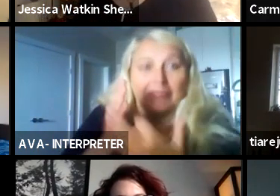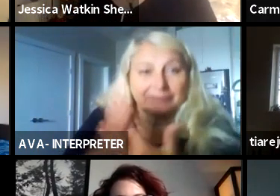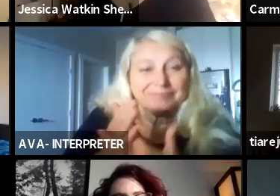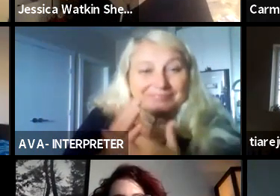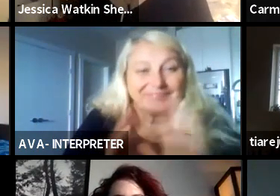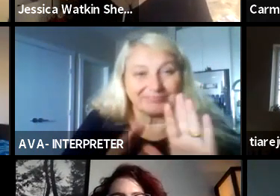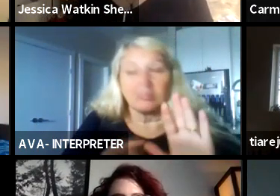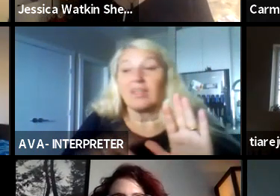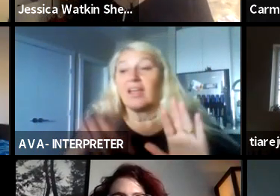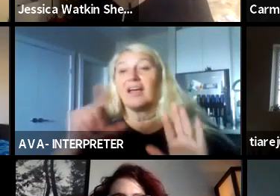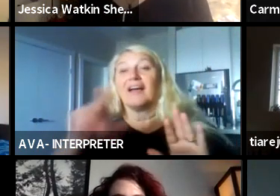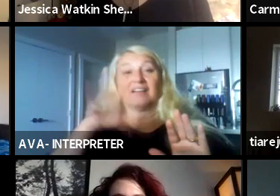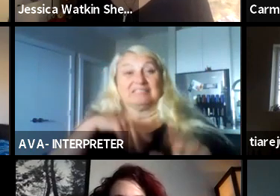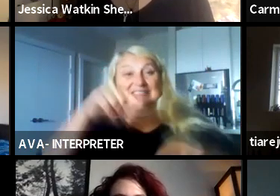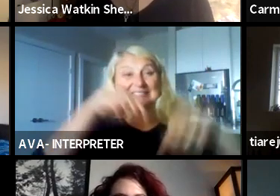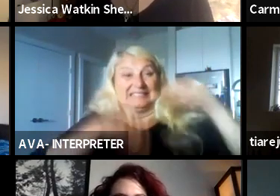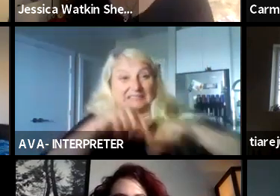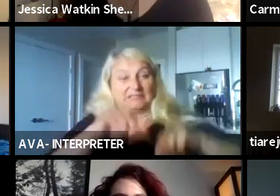use in